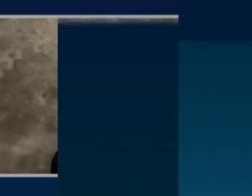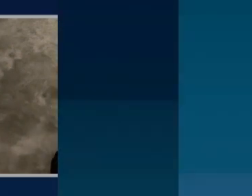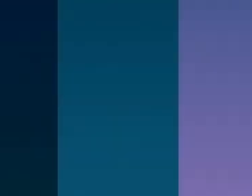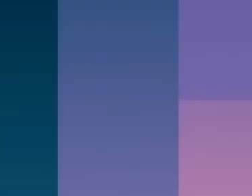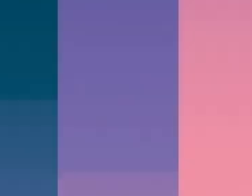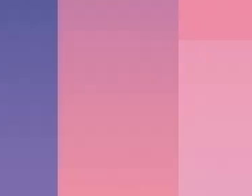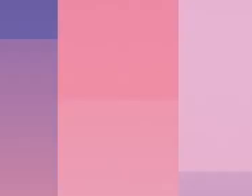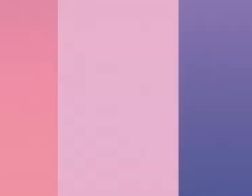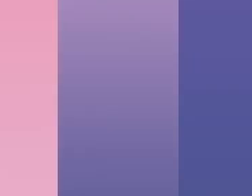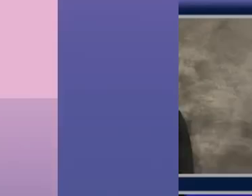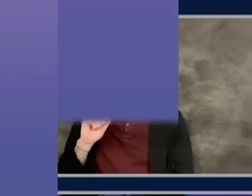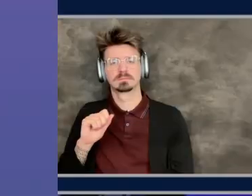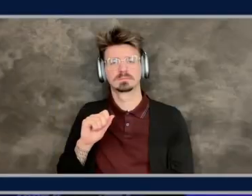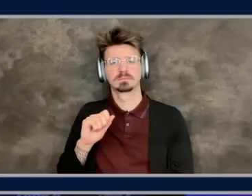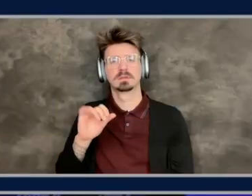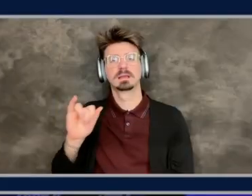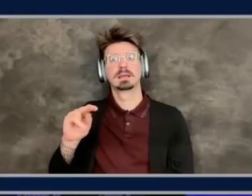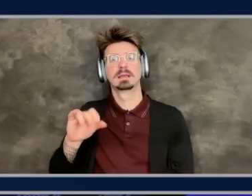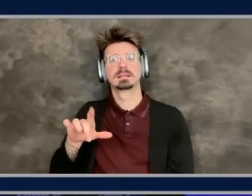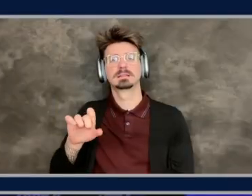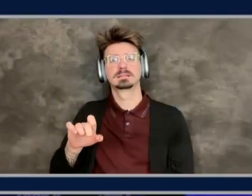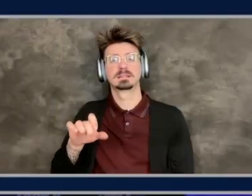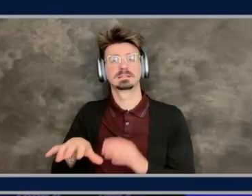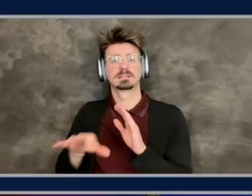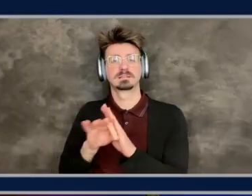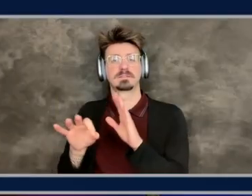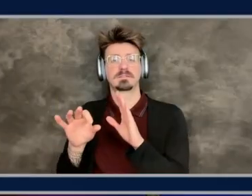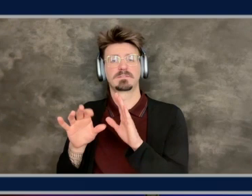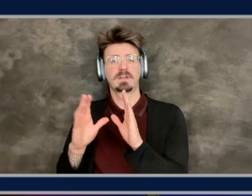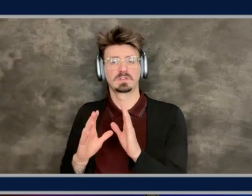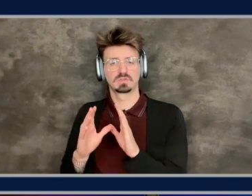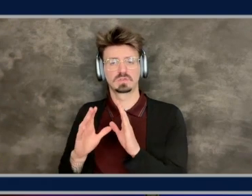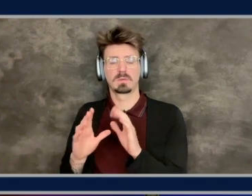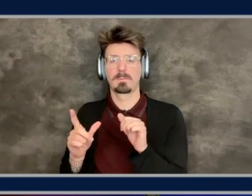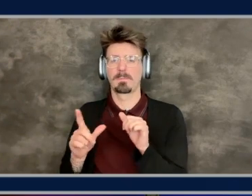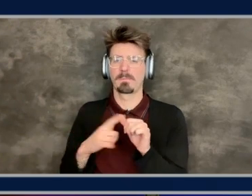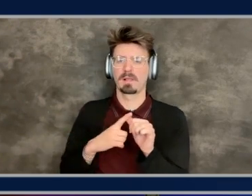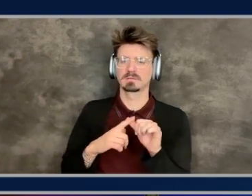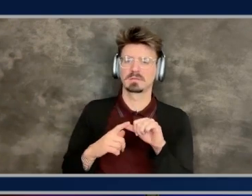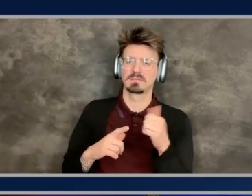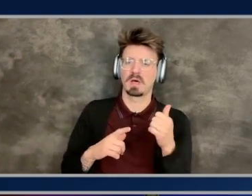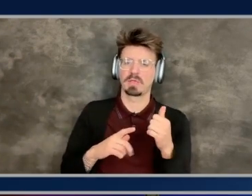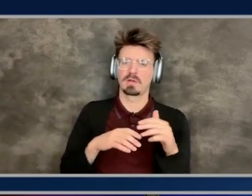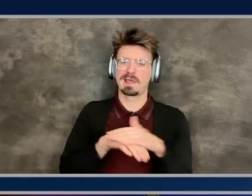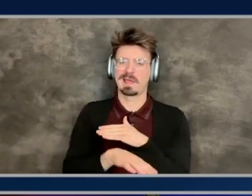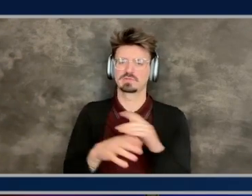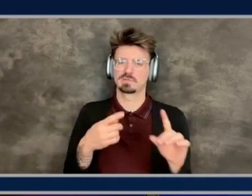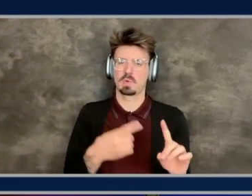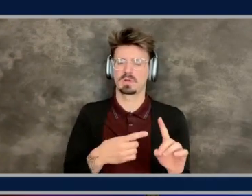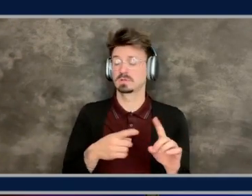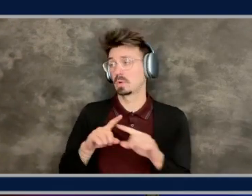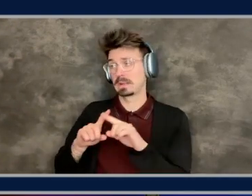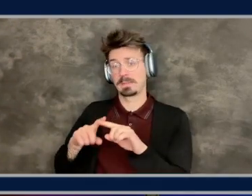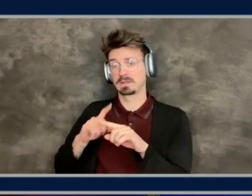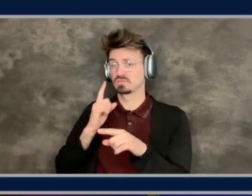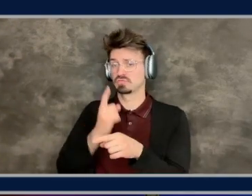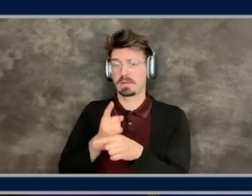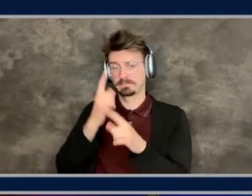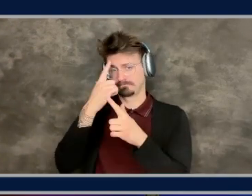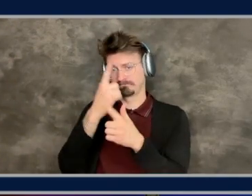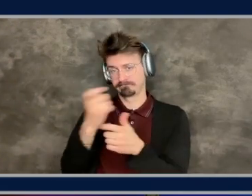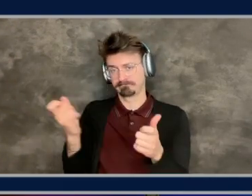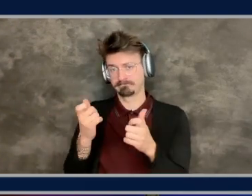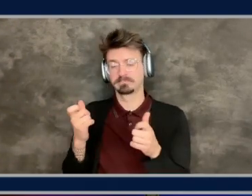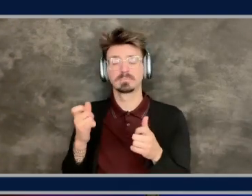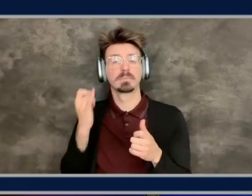a secondary entry point, right, James? So this is depends on how you want to do this, right? But looking at